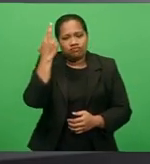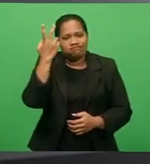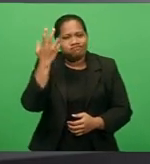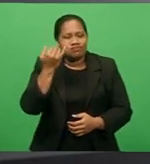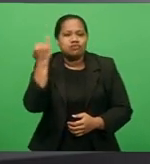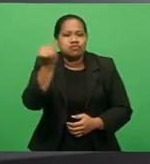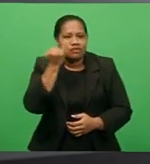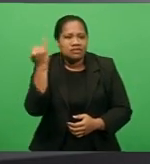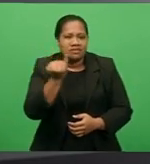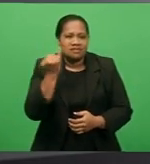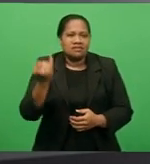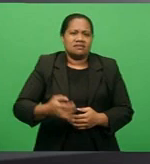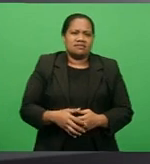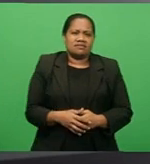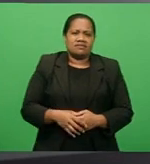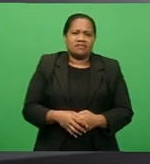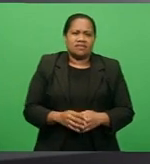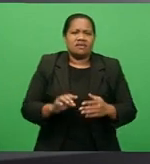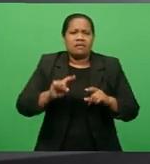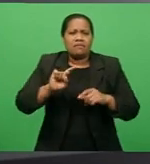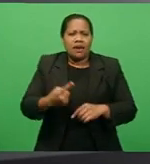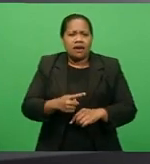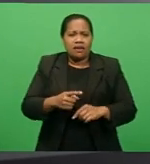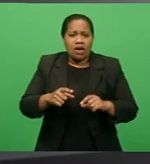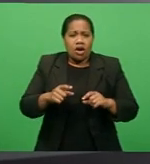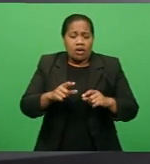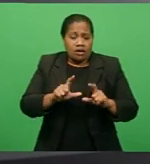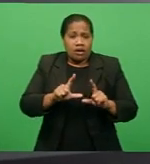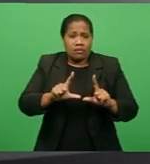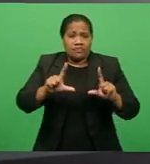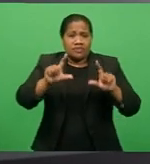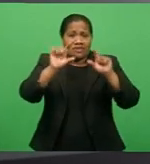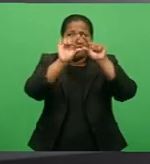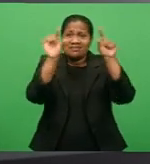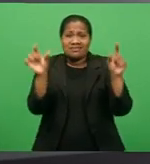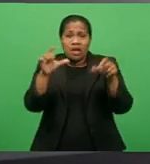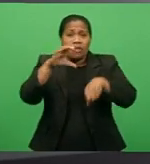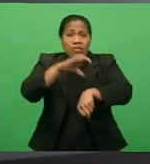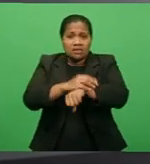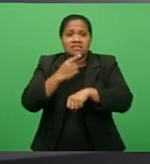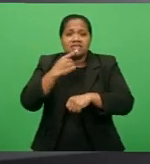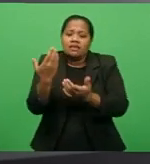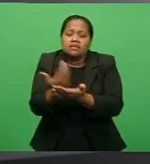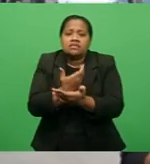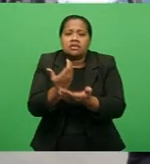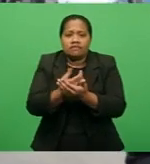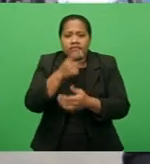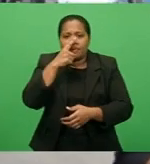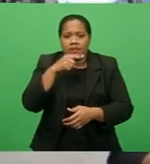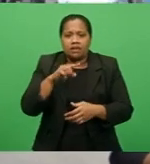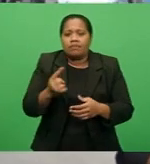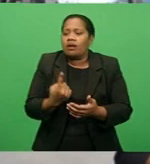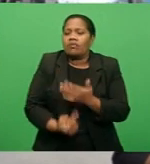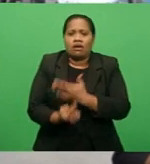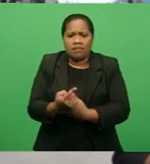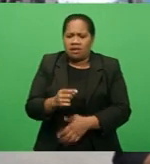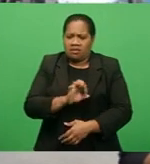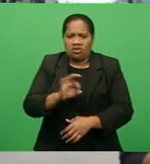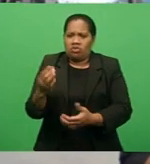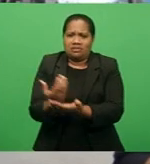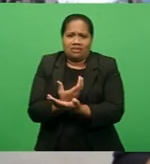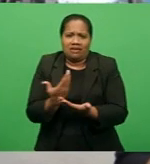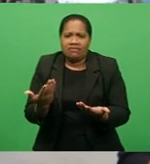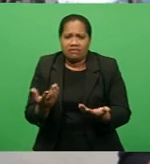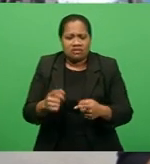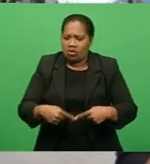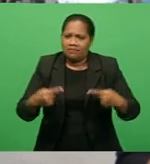In the police logo, it says saving the people. It was not the saving the people, it was totally opposite. The 4 men were released from the